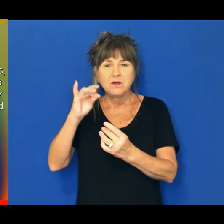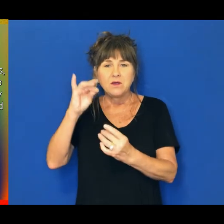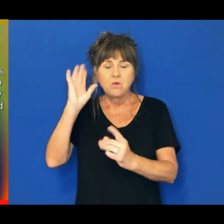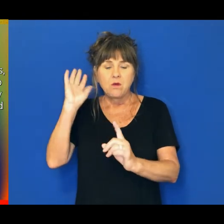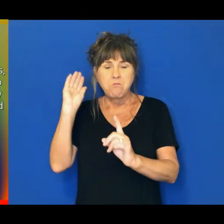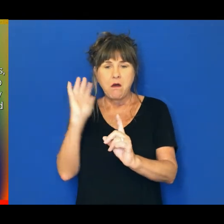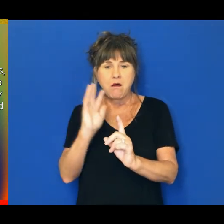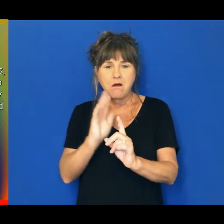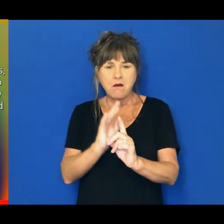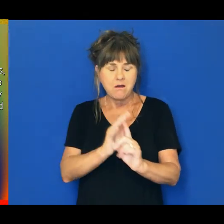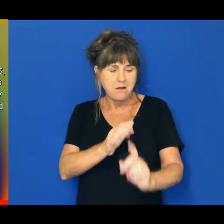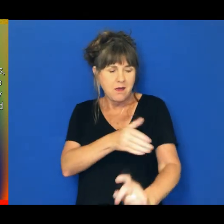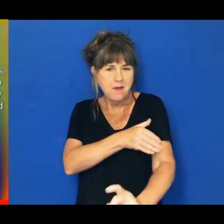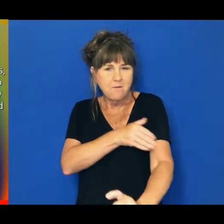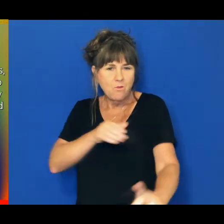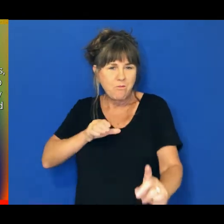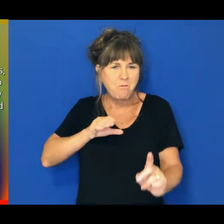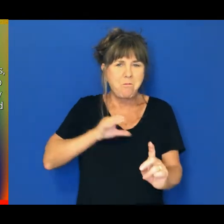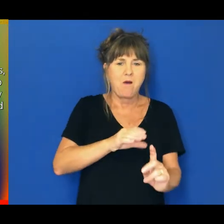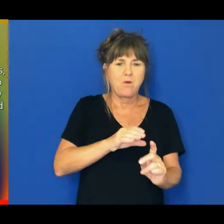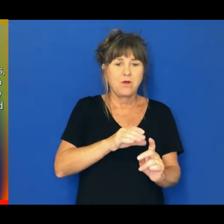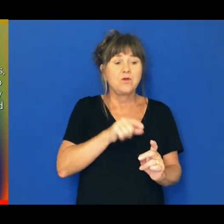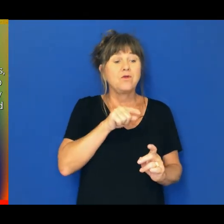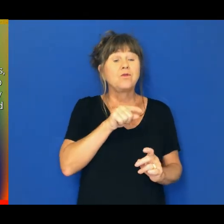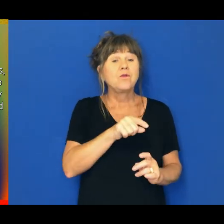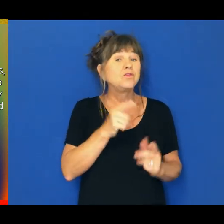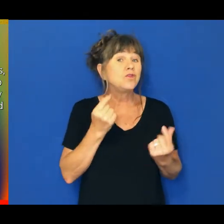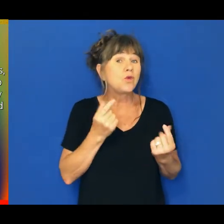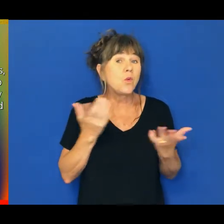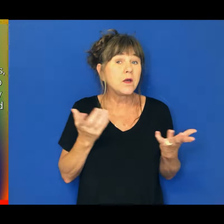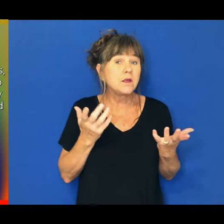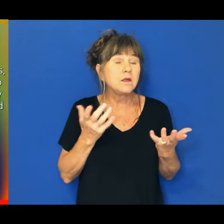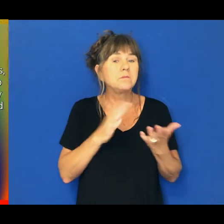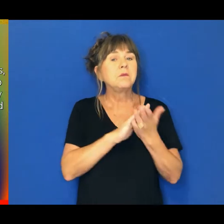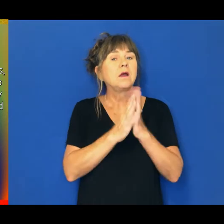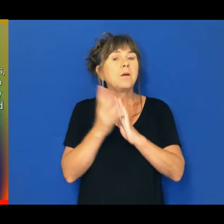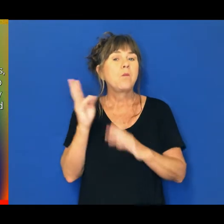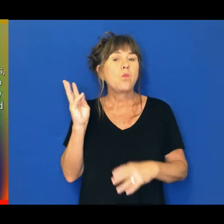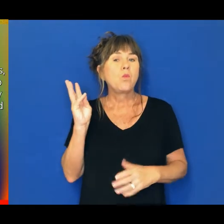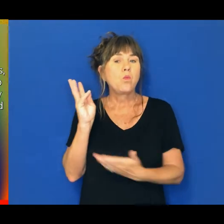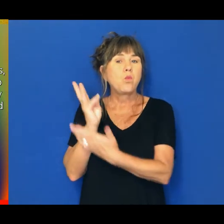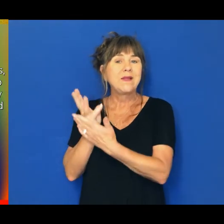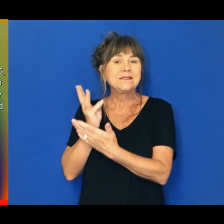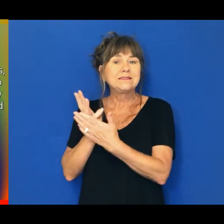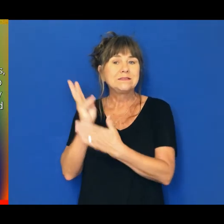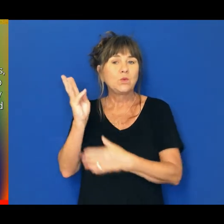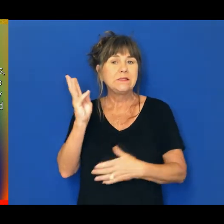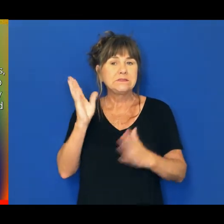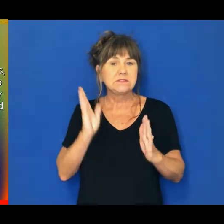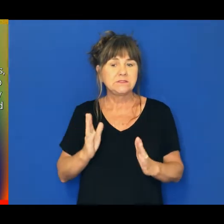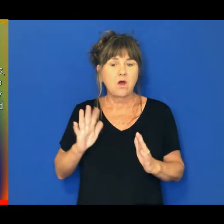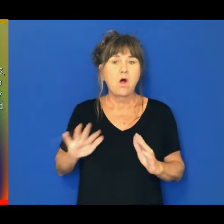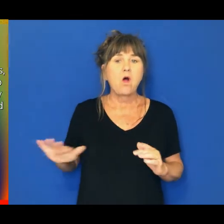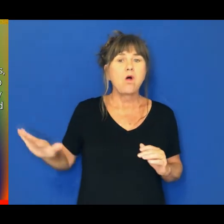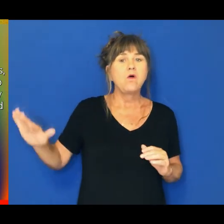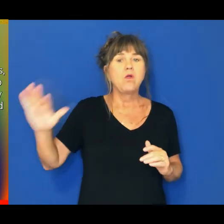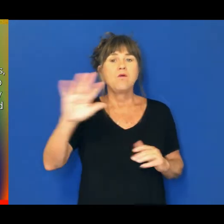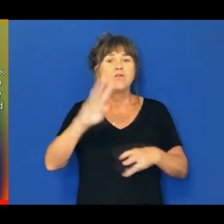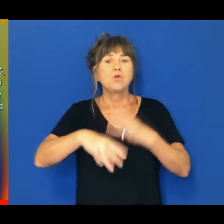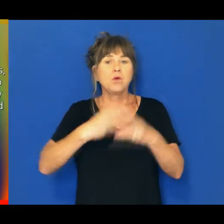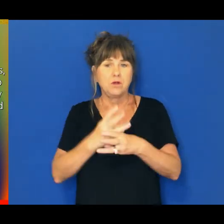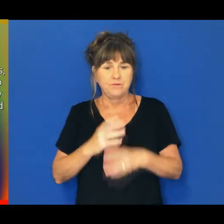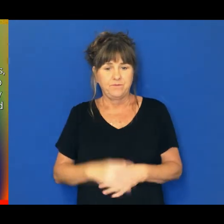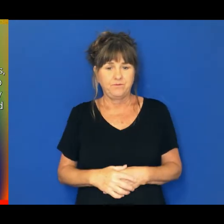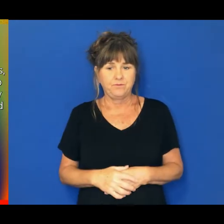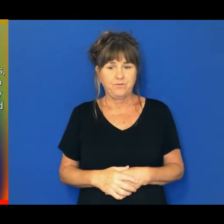going to come on you, and you're going to have power to what? To be witnesses in Jerusalem, Judea, Samaria, and the ends